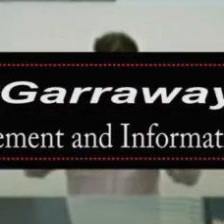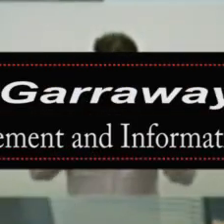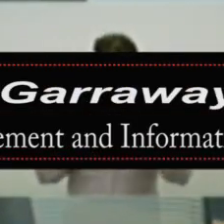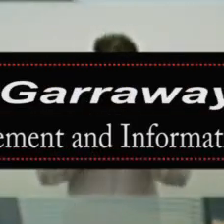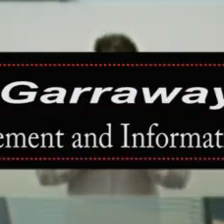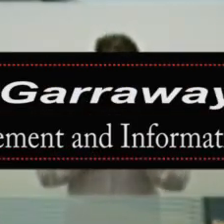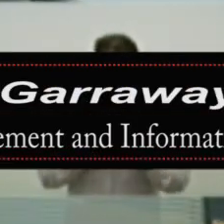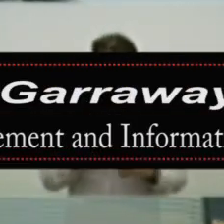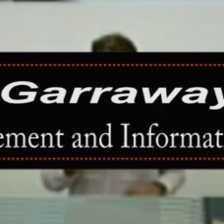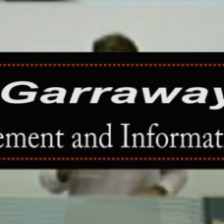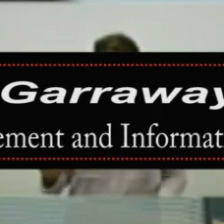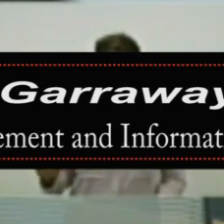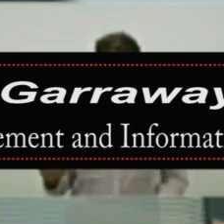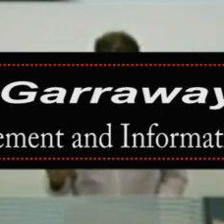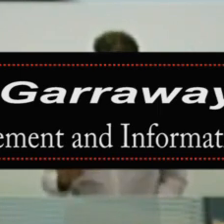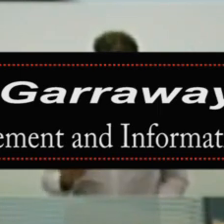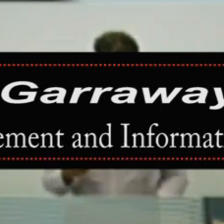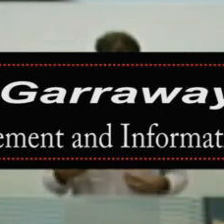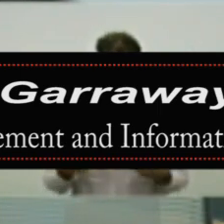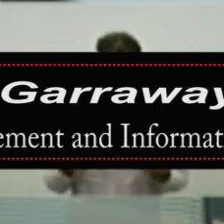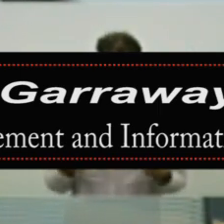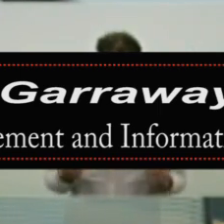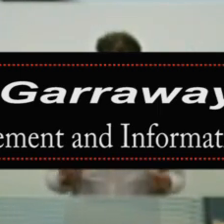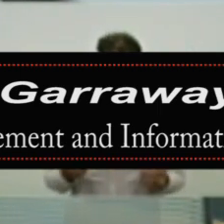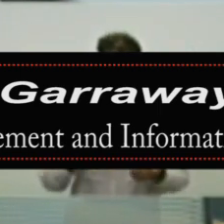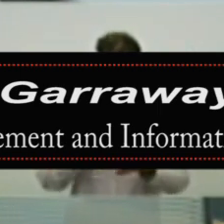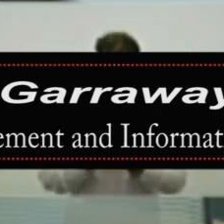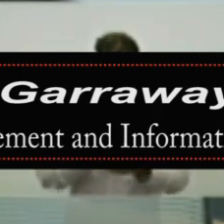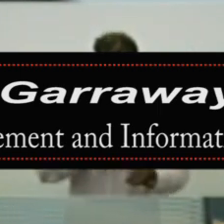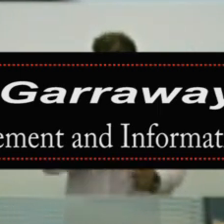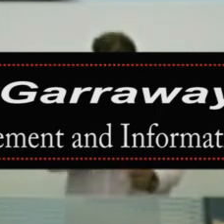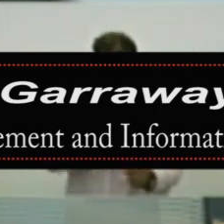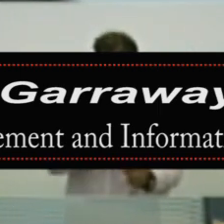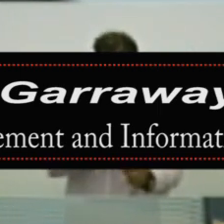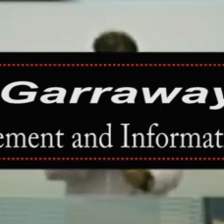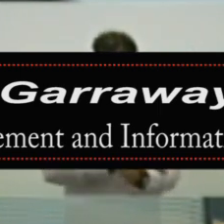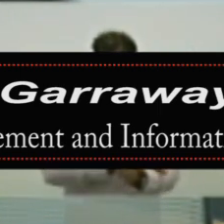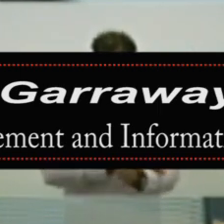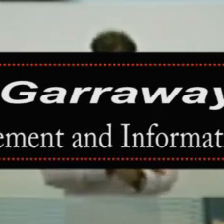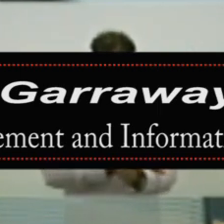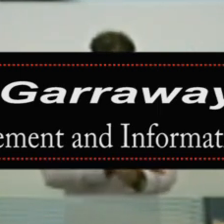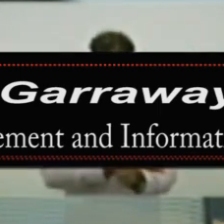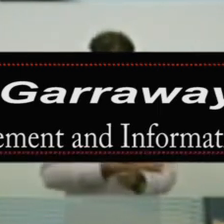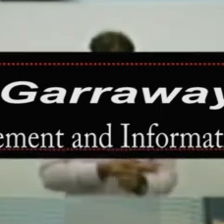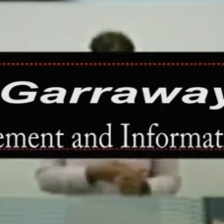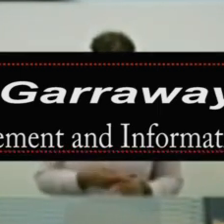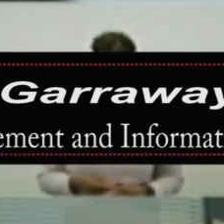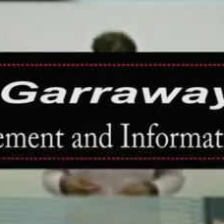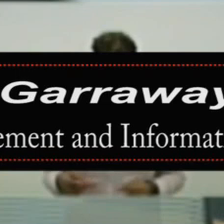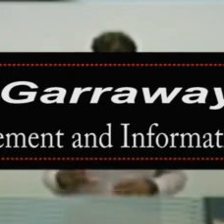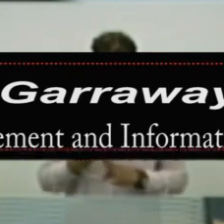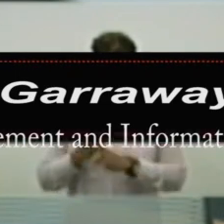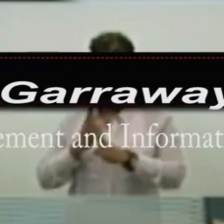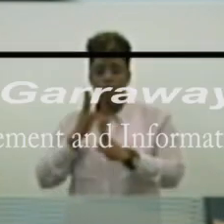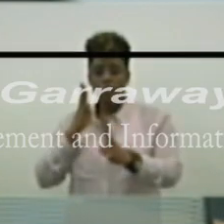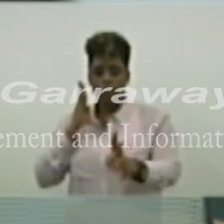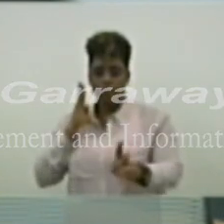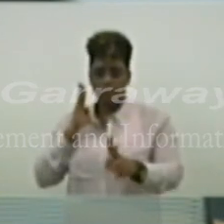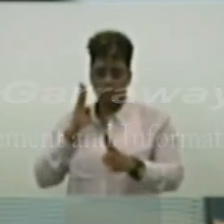giving such powers to the traffic wardens